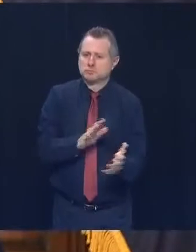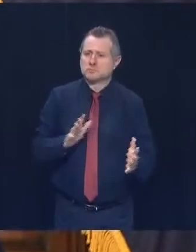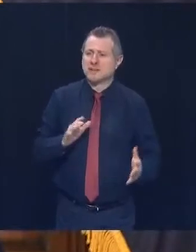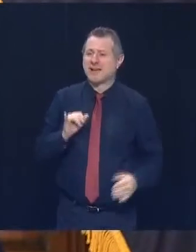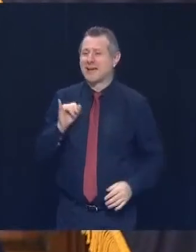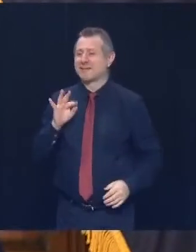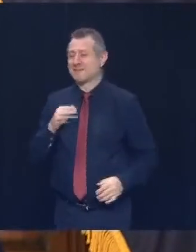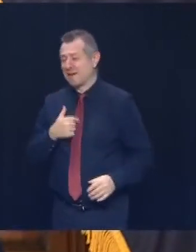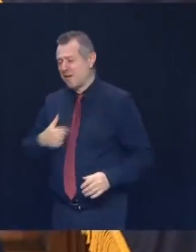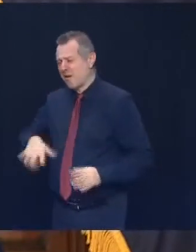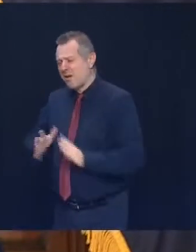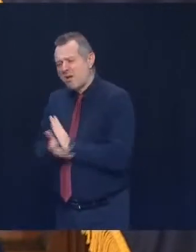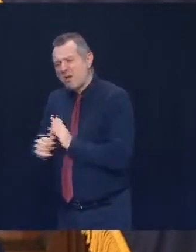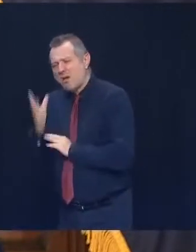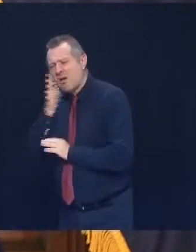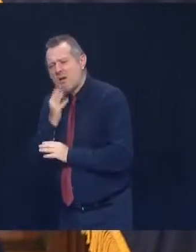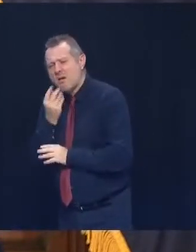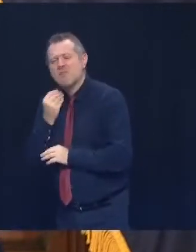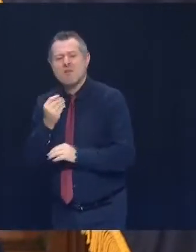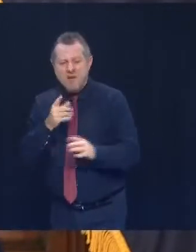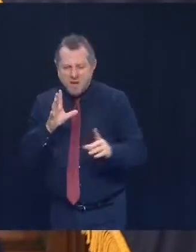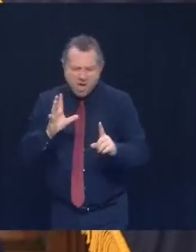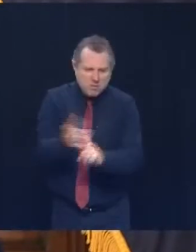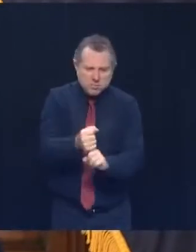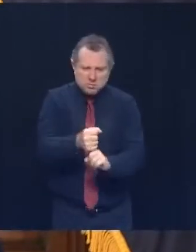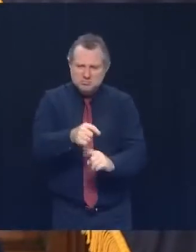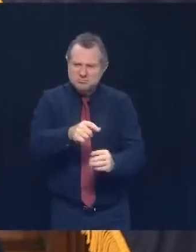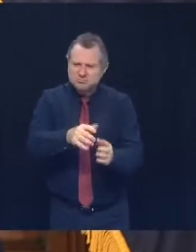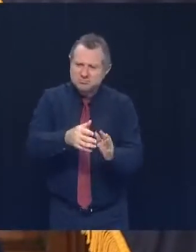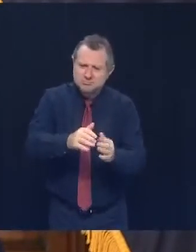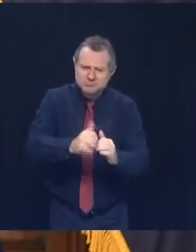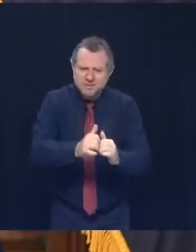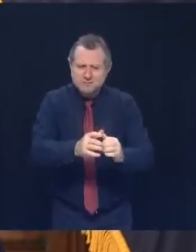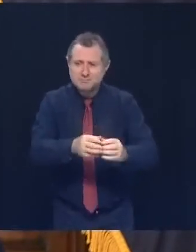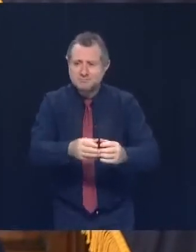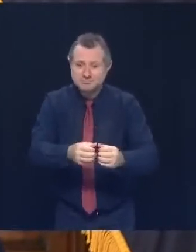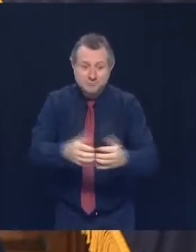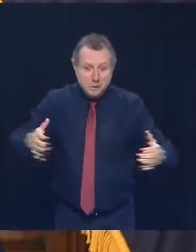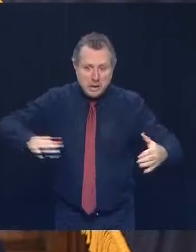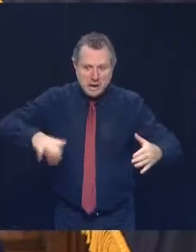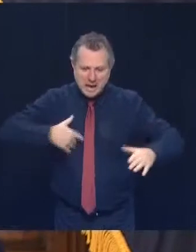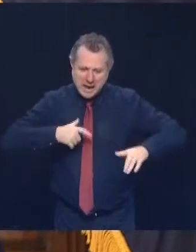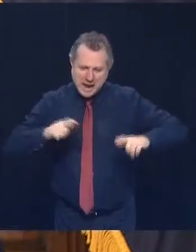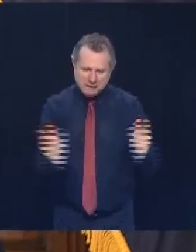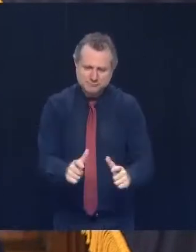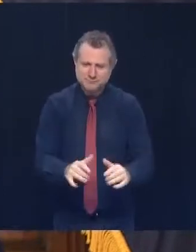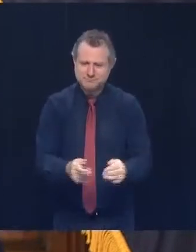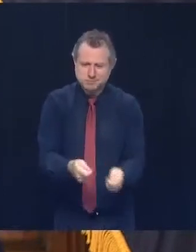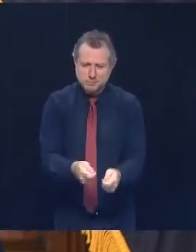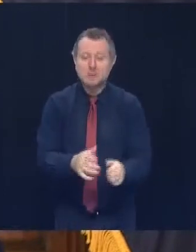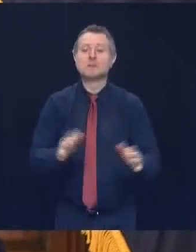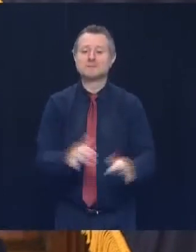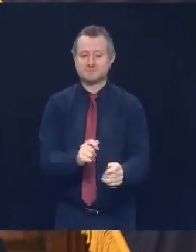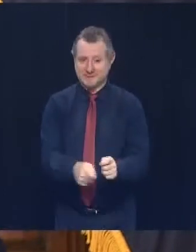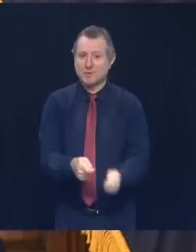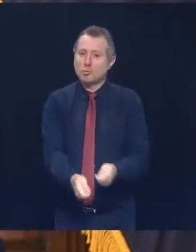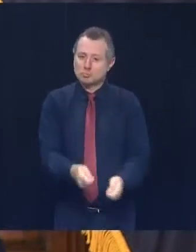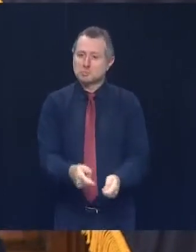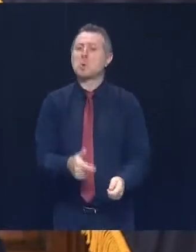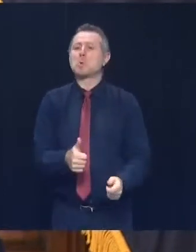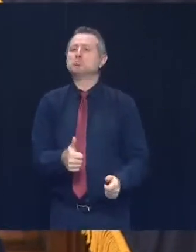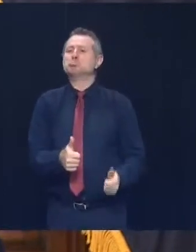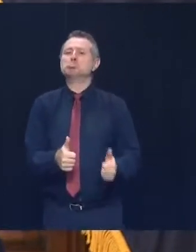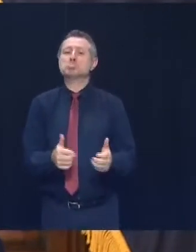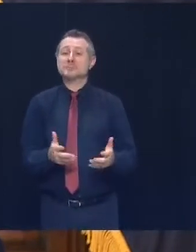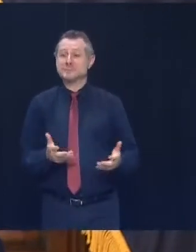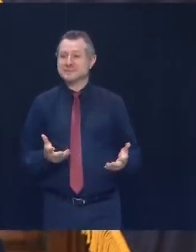when it's small and before it spreads, then you can control it. I think you